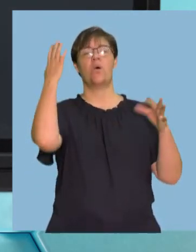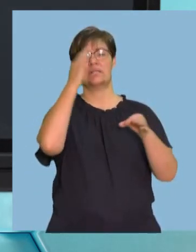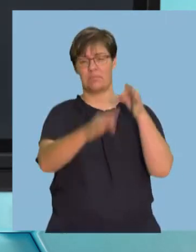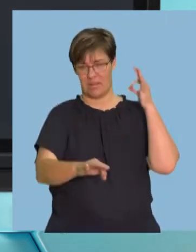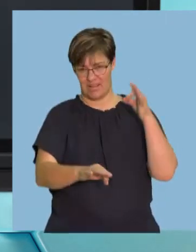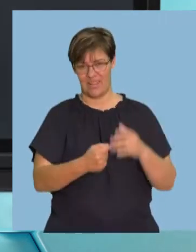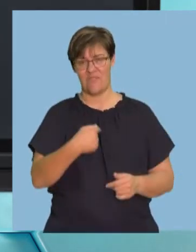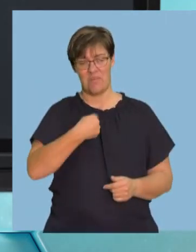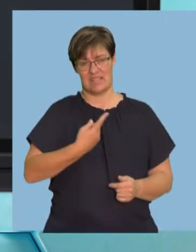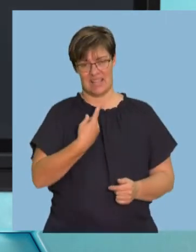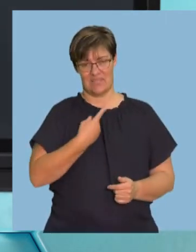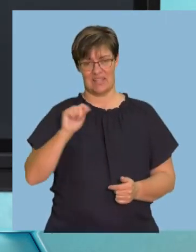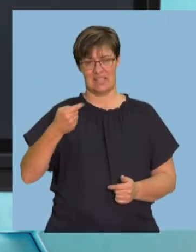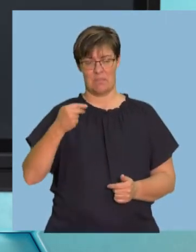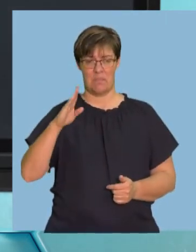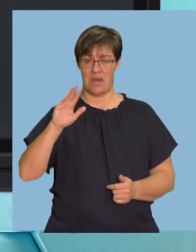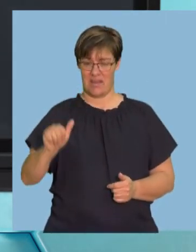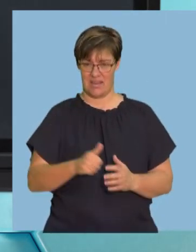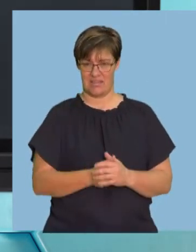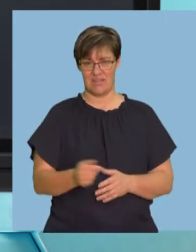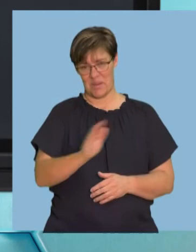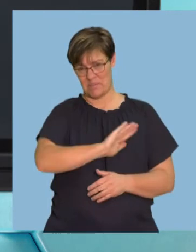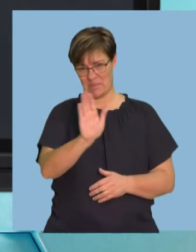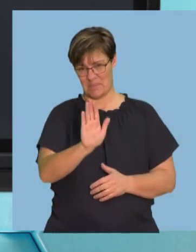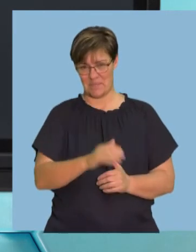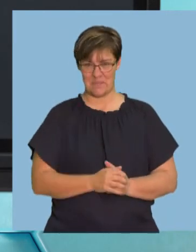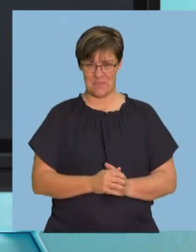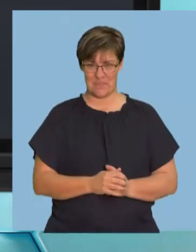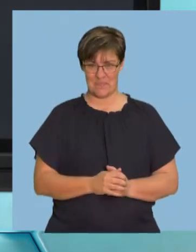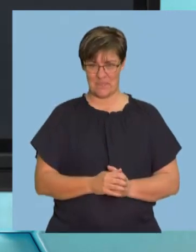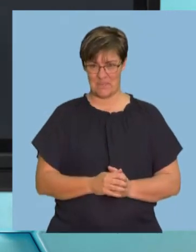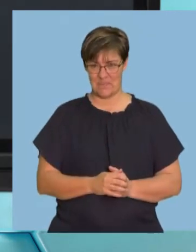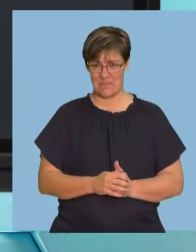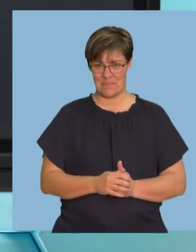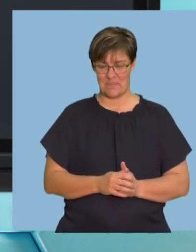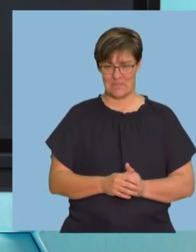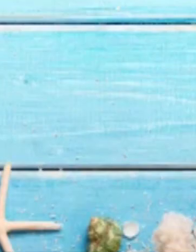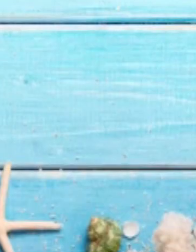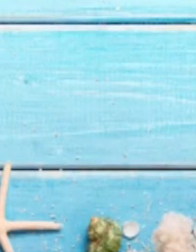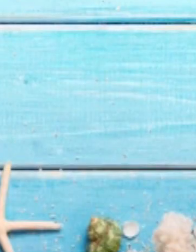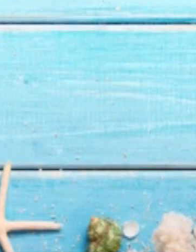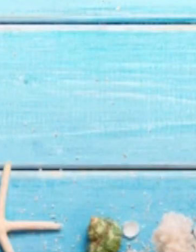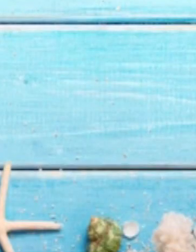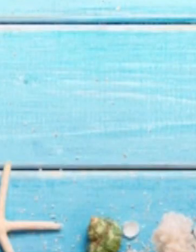things even much better. So for myself, Themba Ncube, cheers and bye-bye for now.